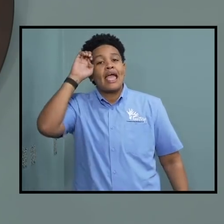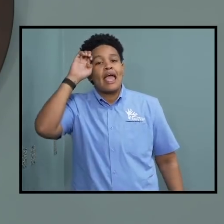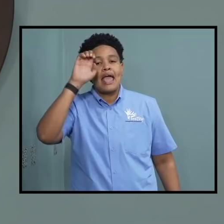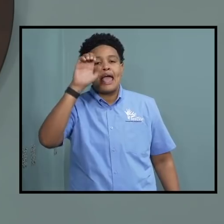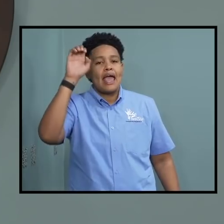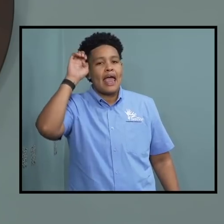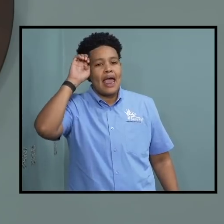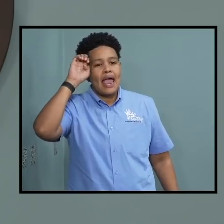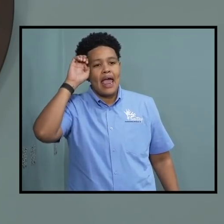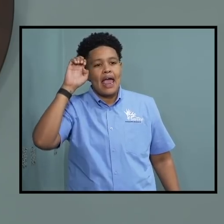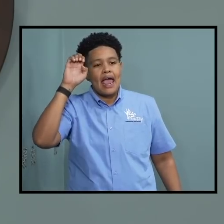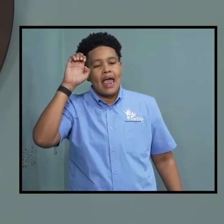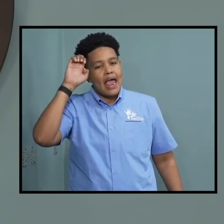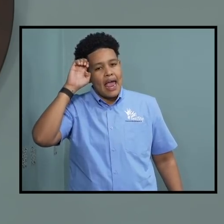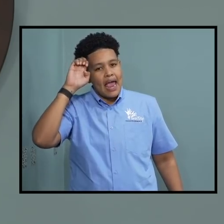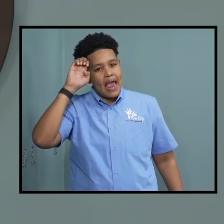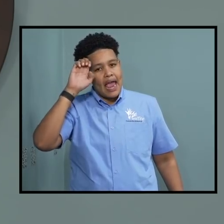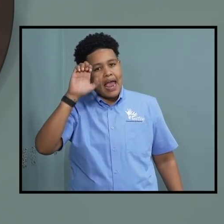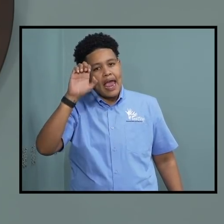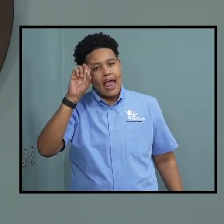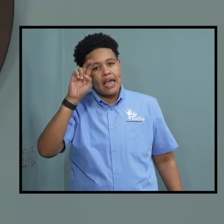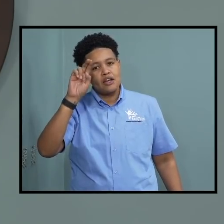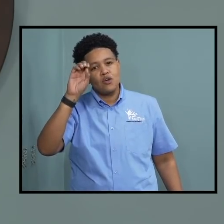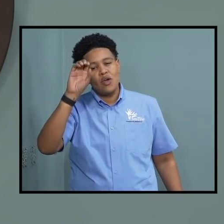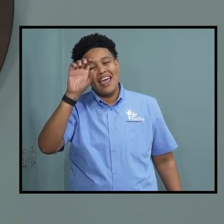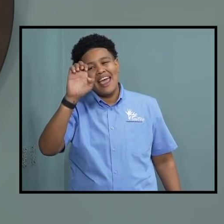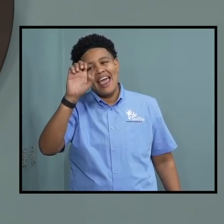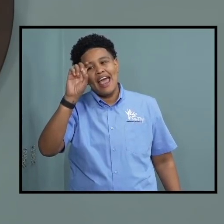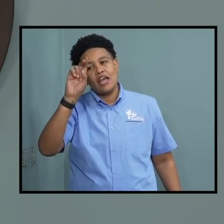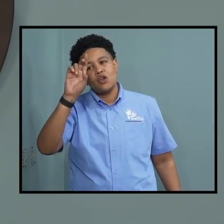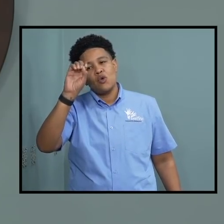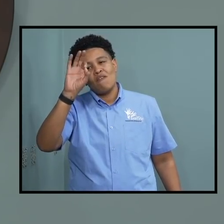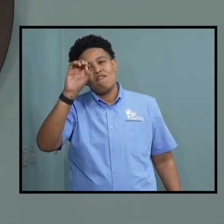EduFocus, that platform that many of the students are familiar with, will